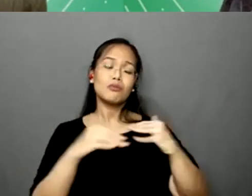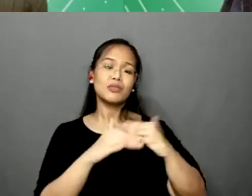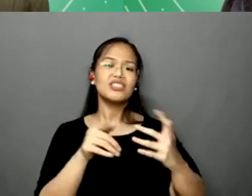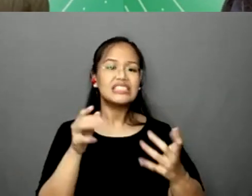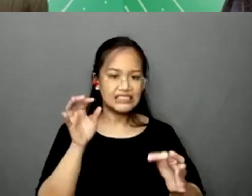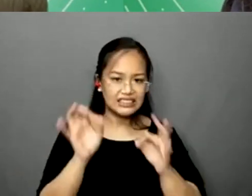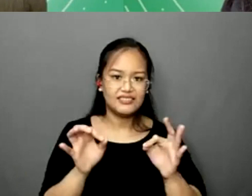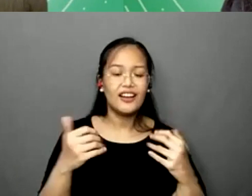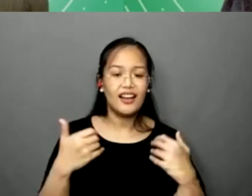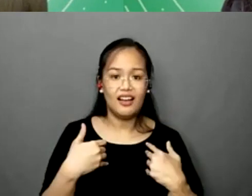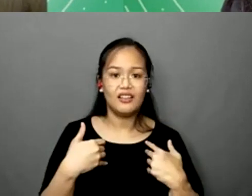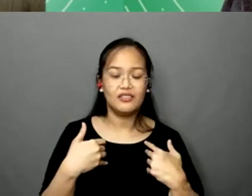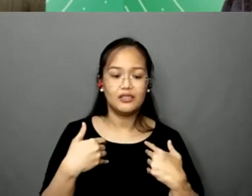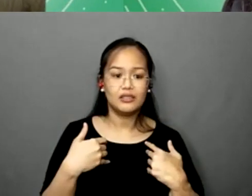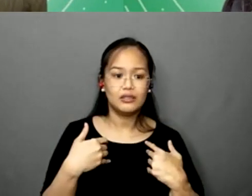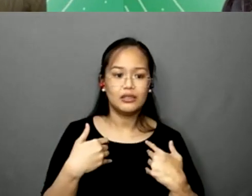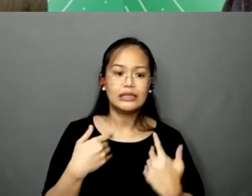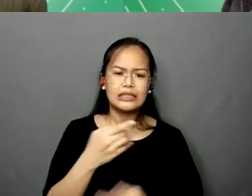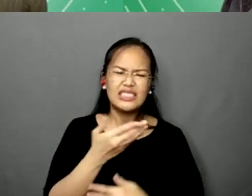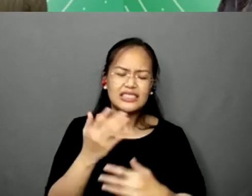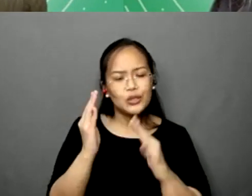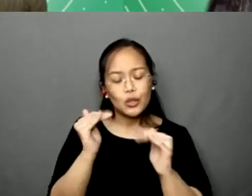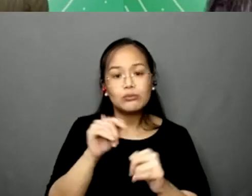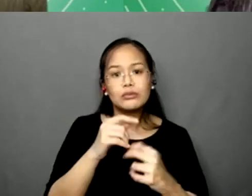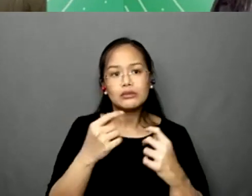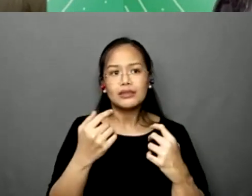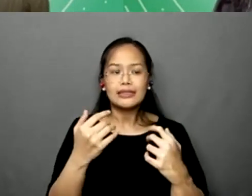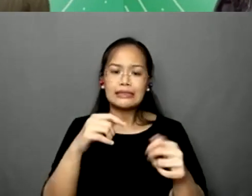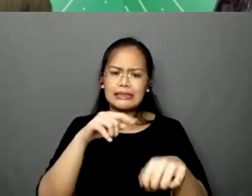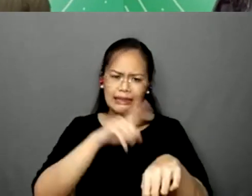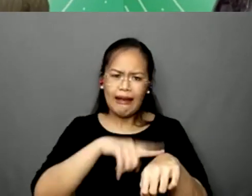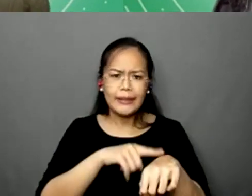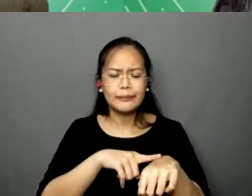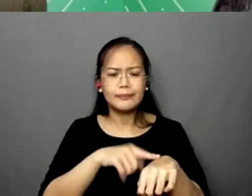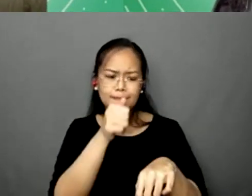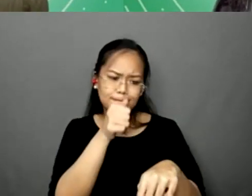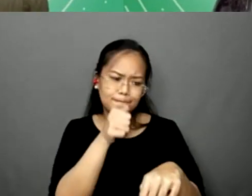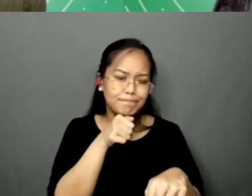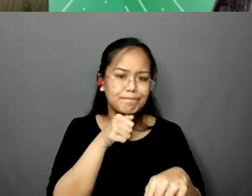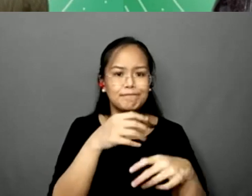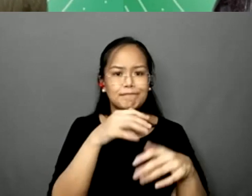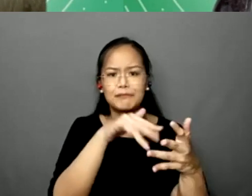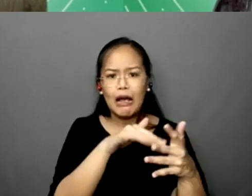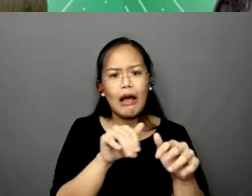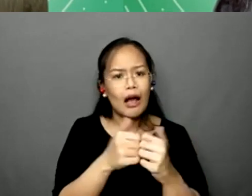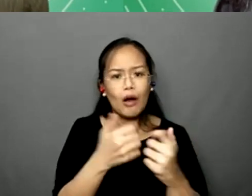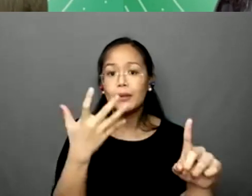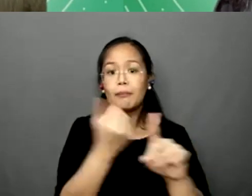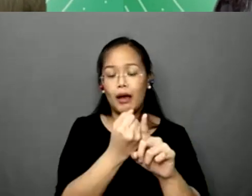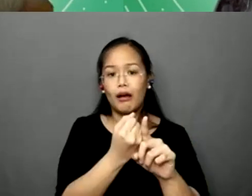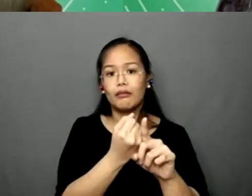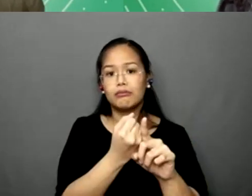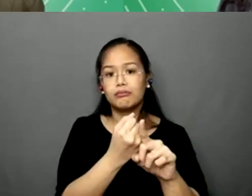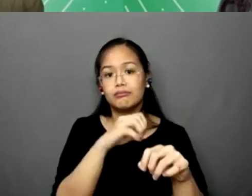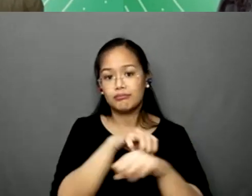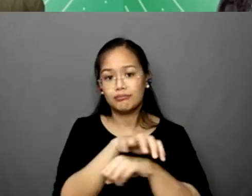into and research about the products you consume, the manufacturing process, the impact and effects that it has is one good way of understanding.